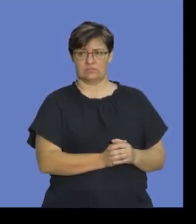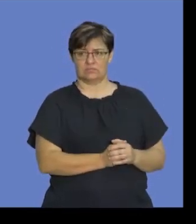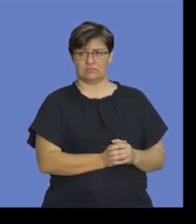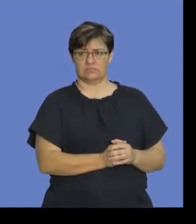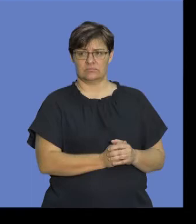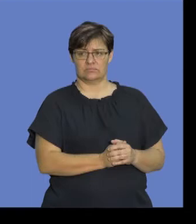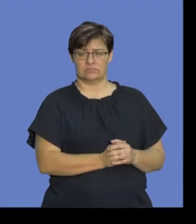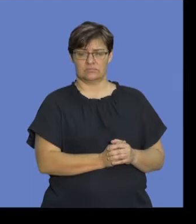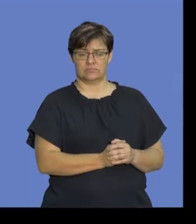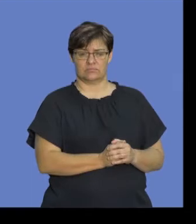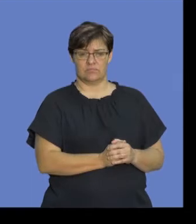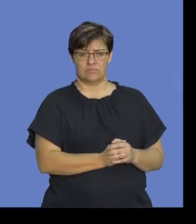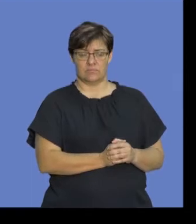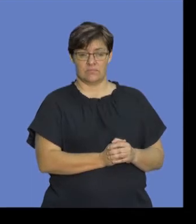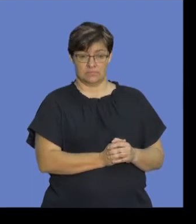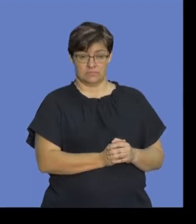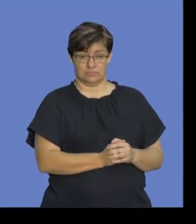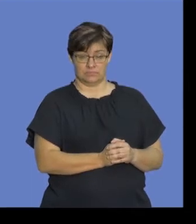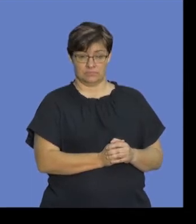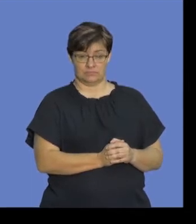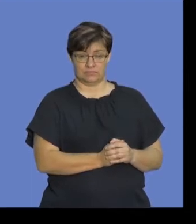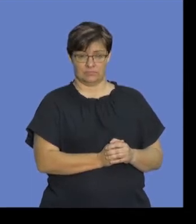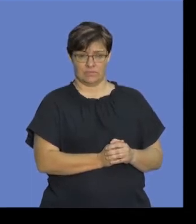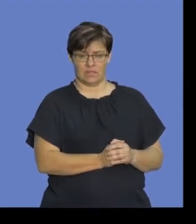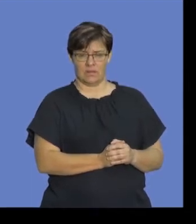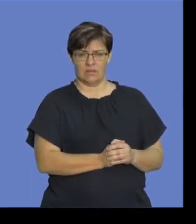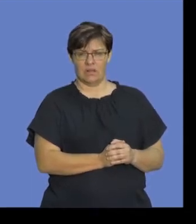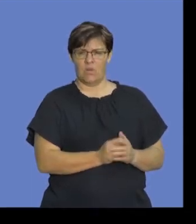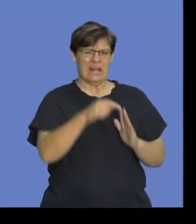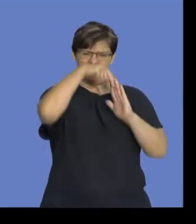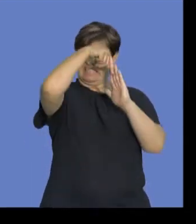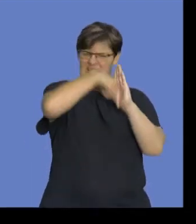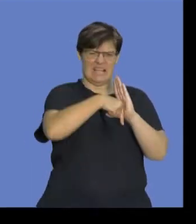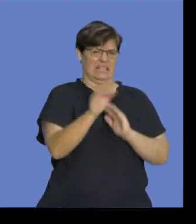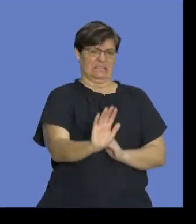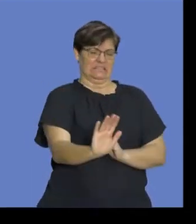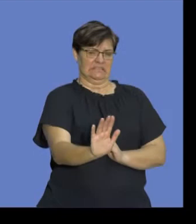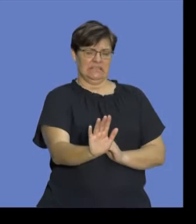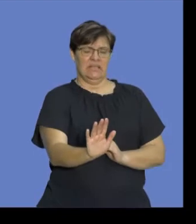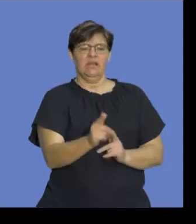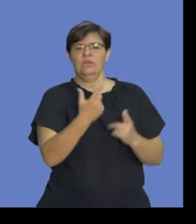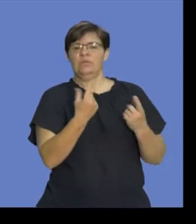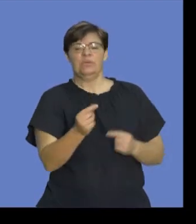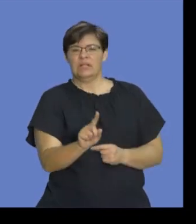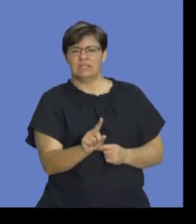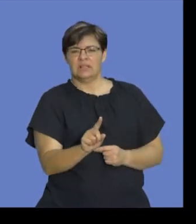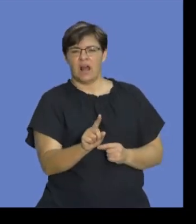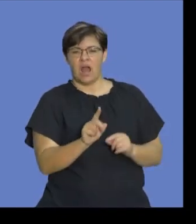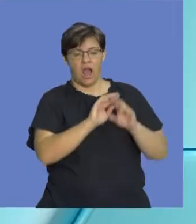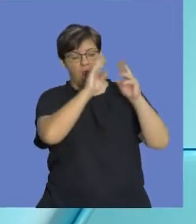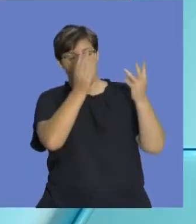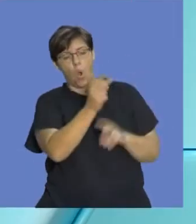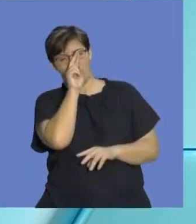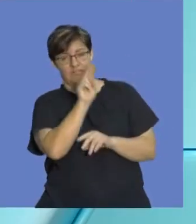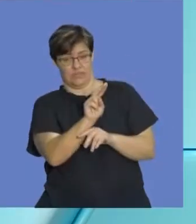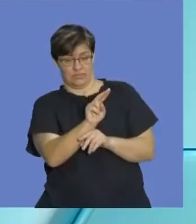Okay? And we're not going to do the detail of the stock account. We're just going to look at it as an overview, because we will be going into